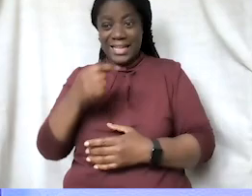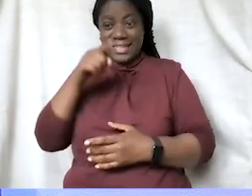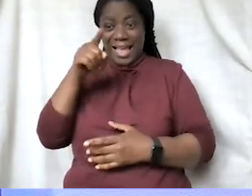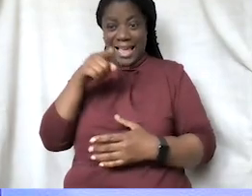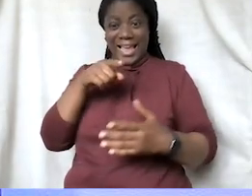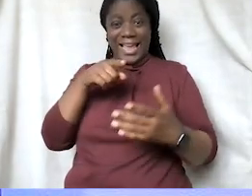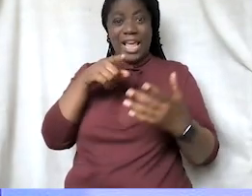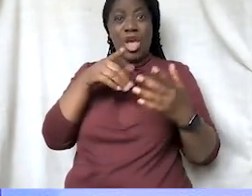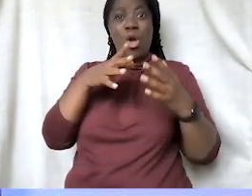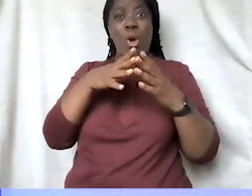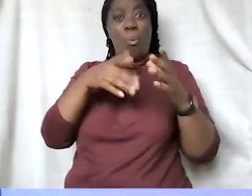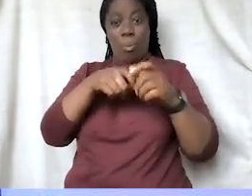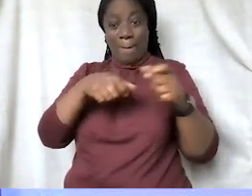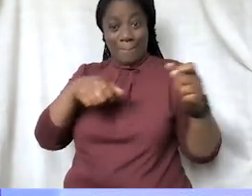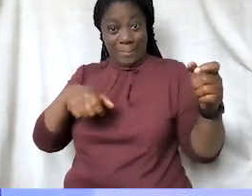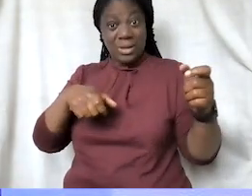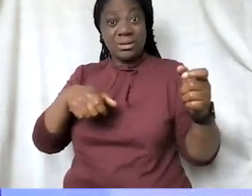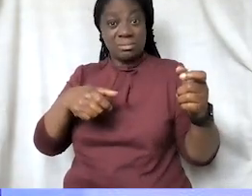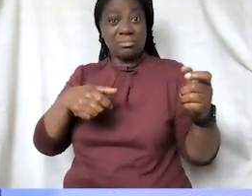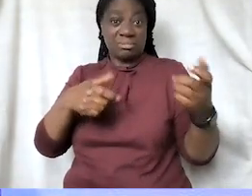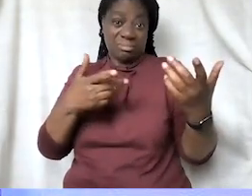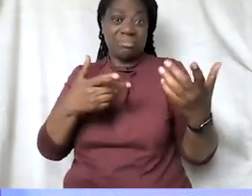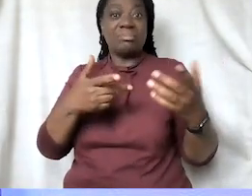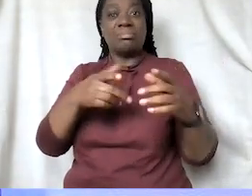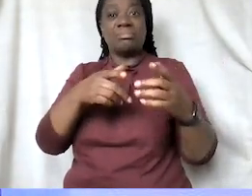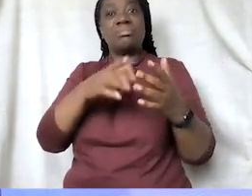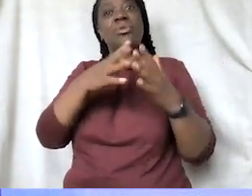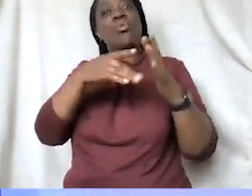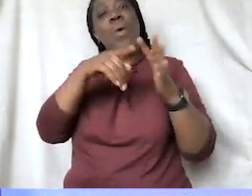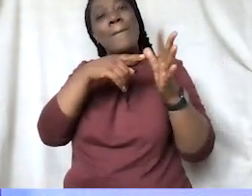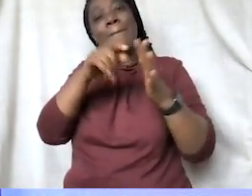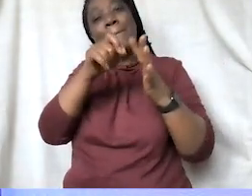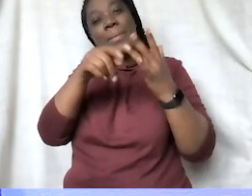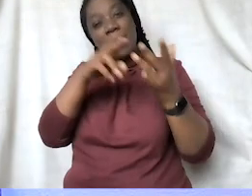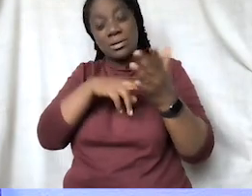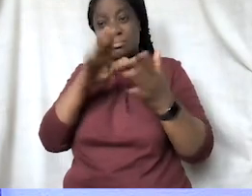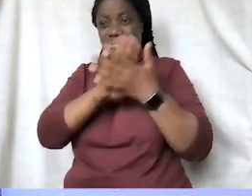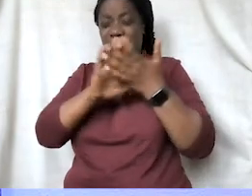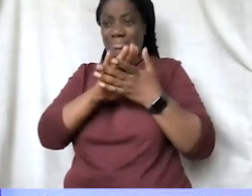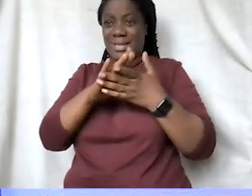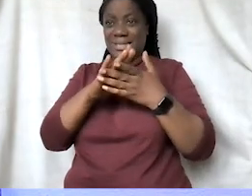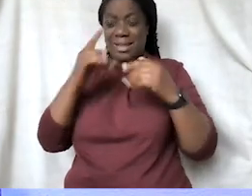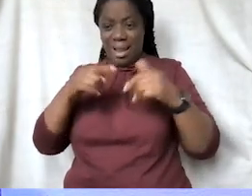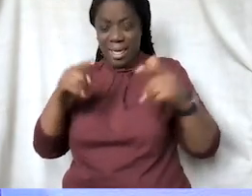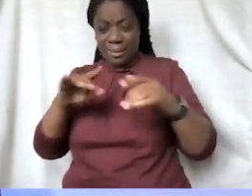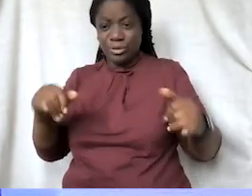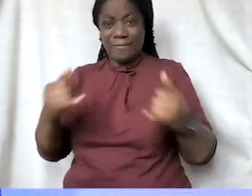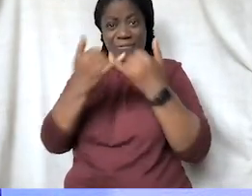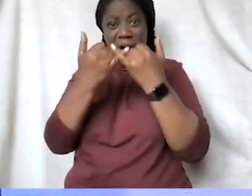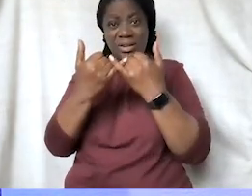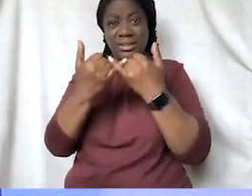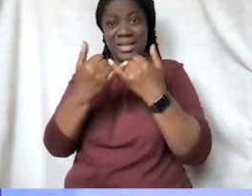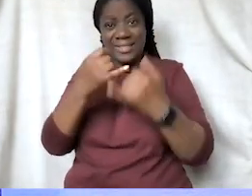in their hand that can enable them to fight against the wiles of the